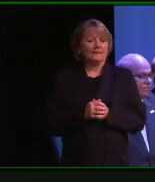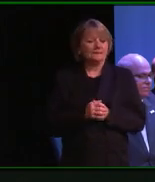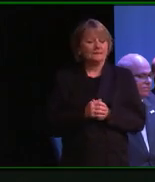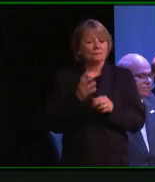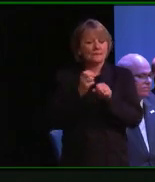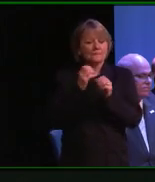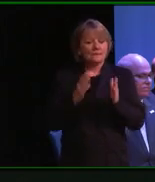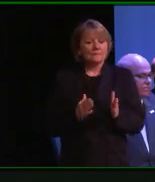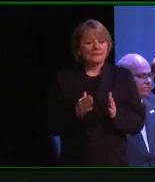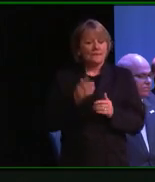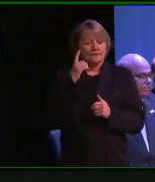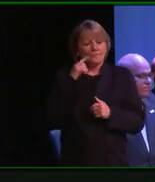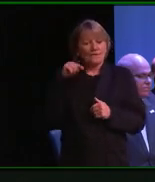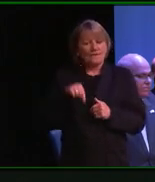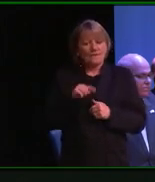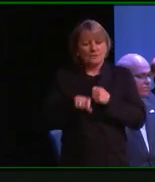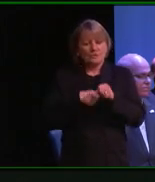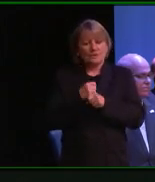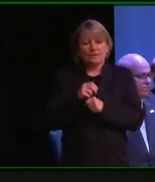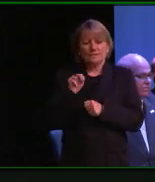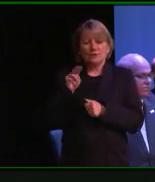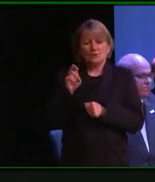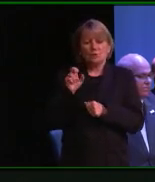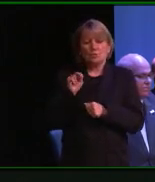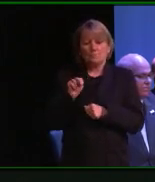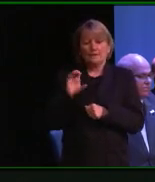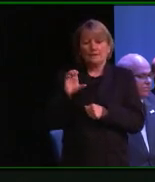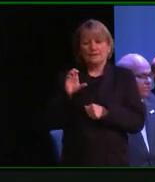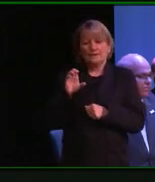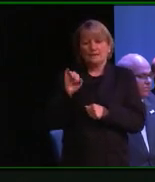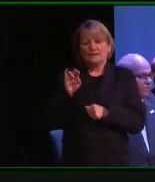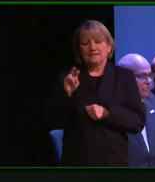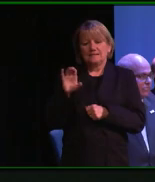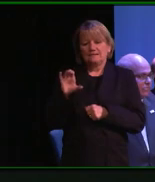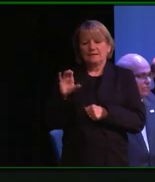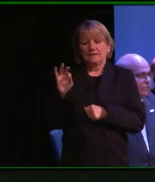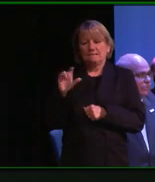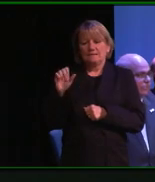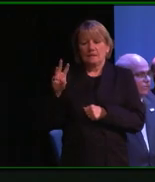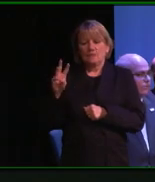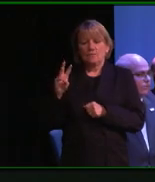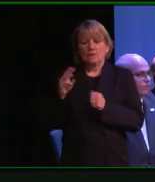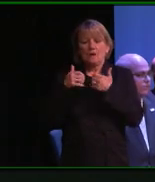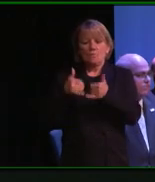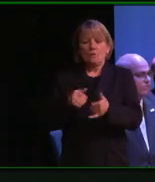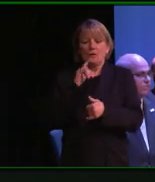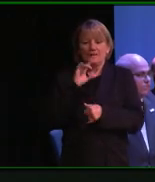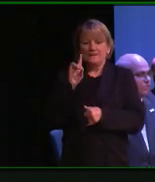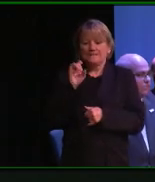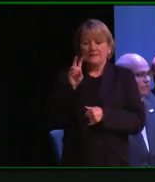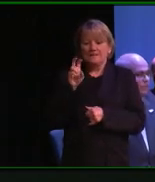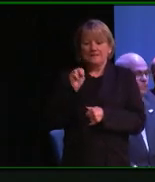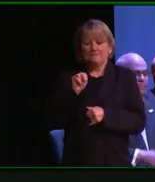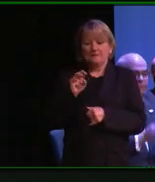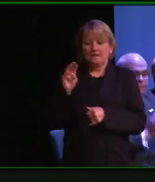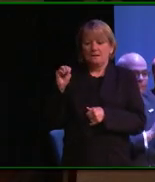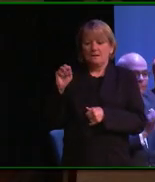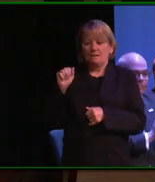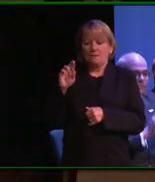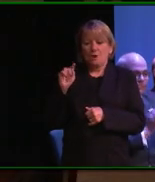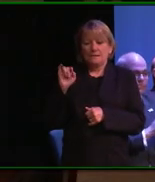The recipient of this year's Newman Civic Fellows Award is Devin Martinez.